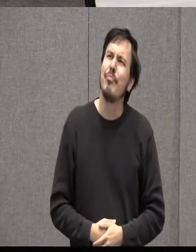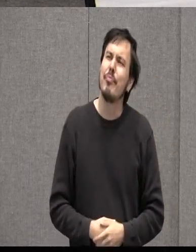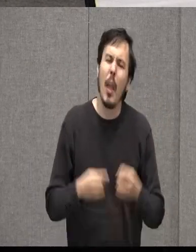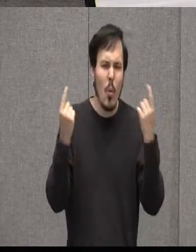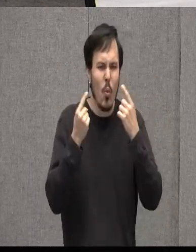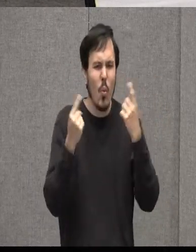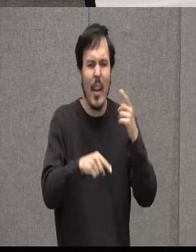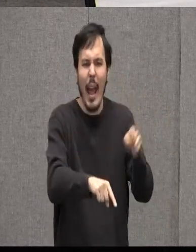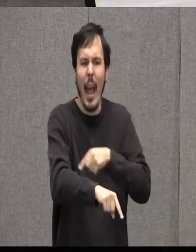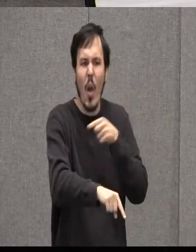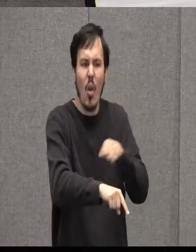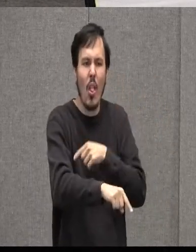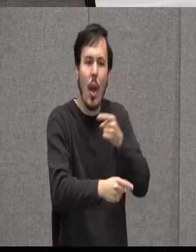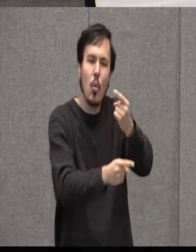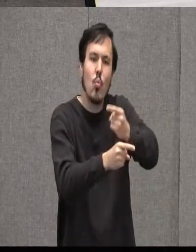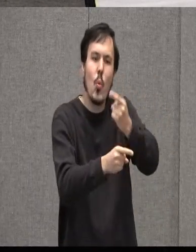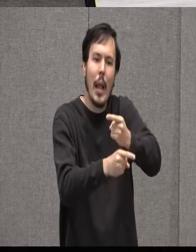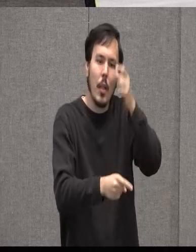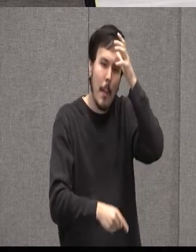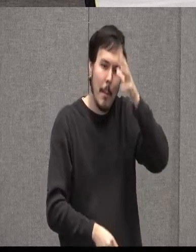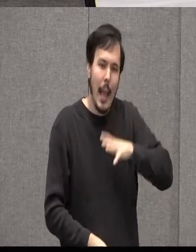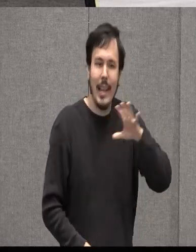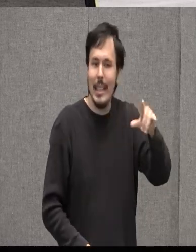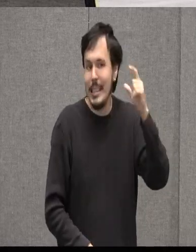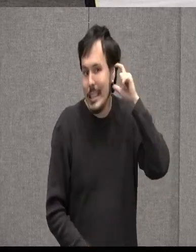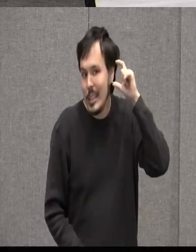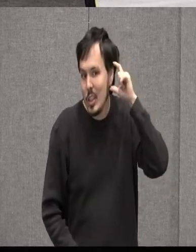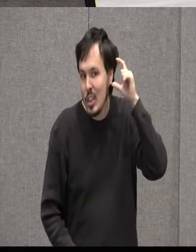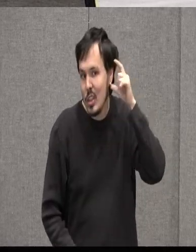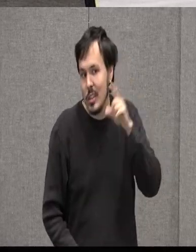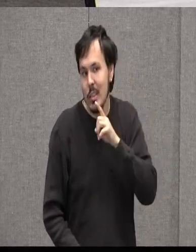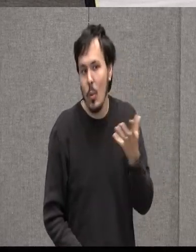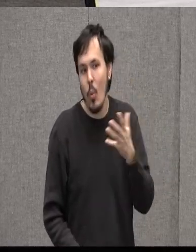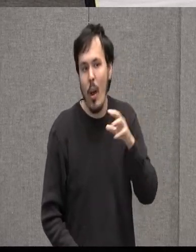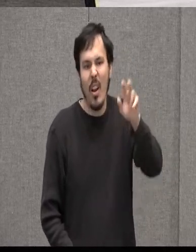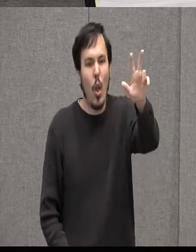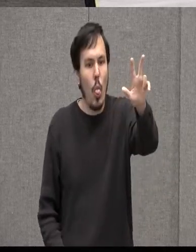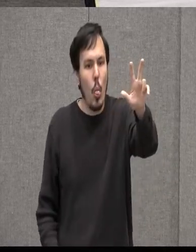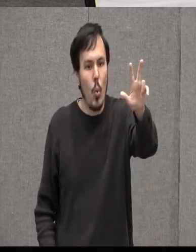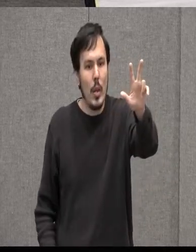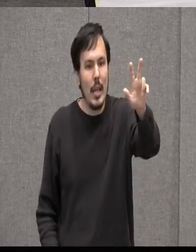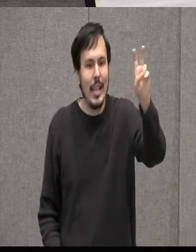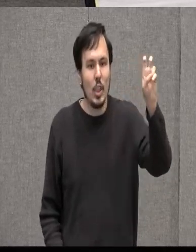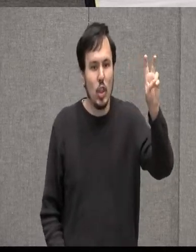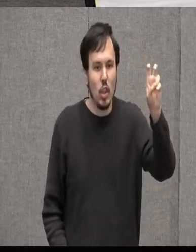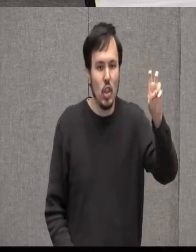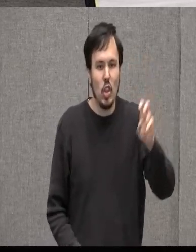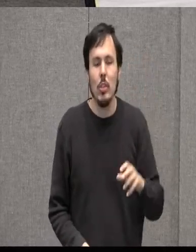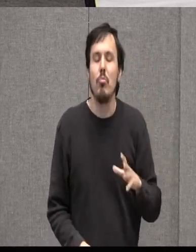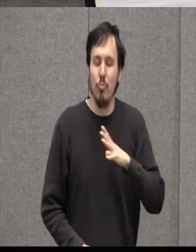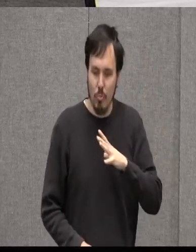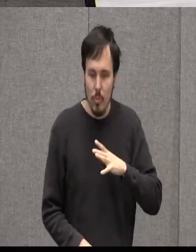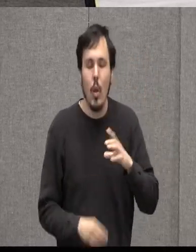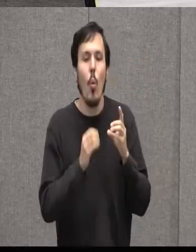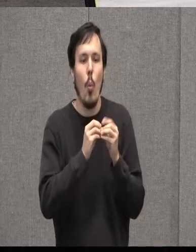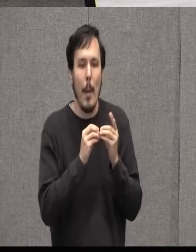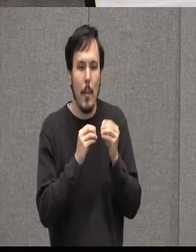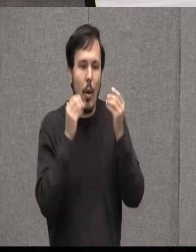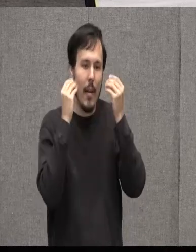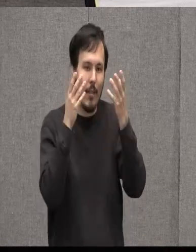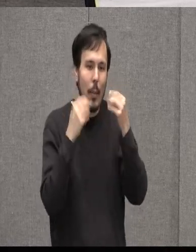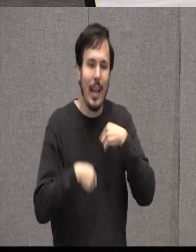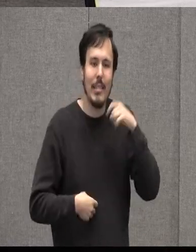So I looked up the average size, the usual size, of a boy in 4th or 5th grade, and I